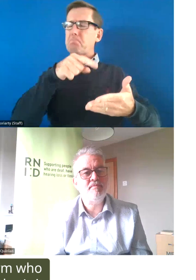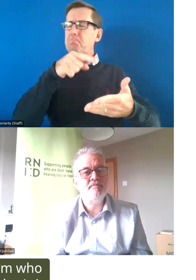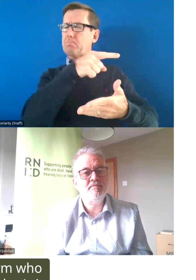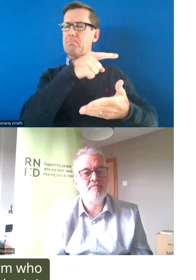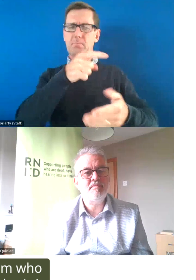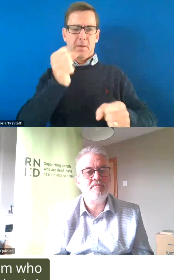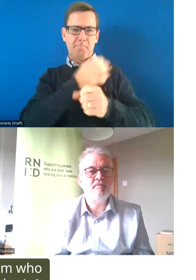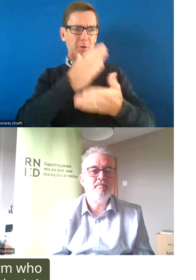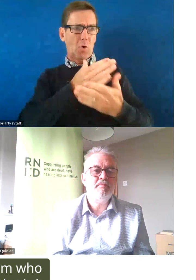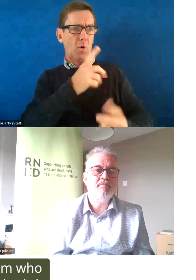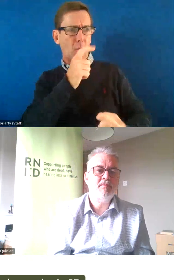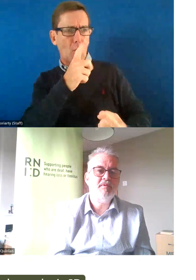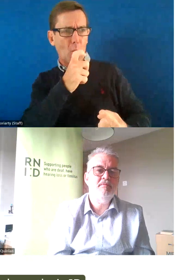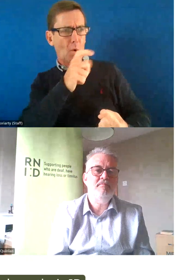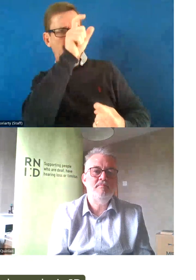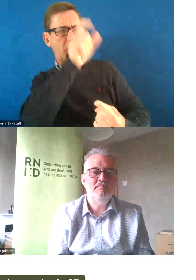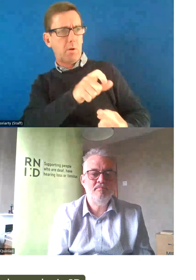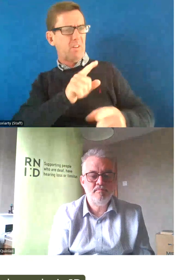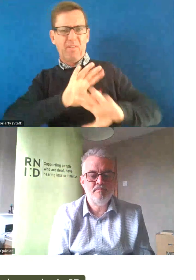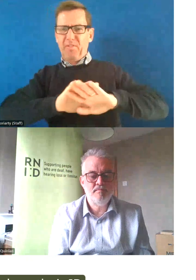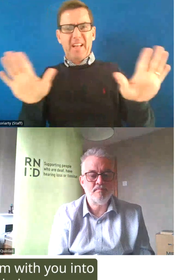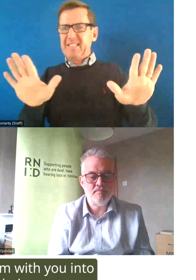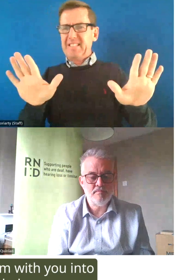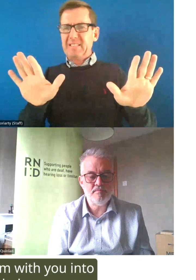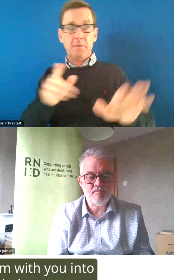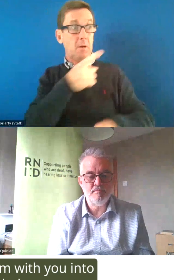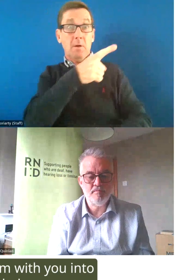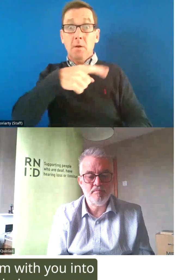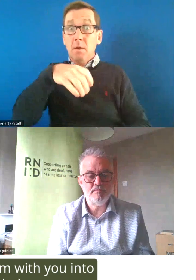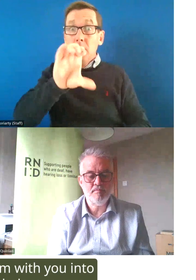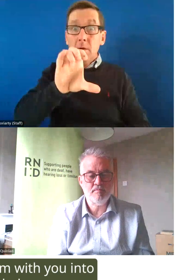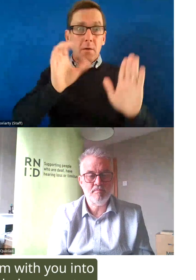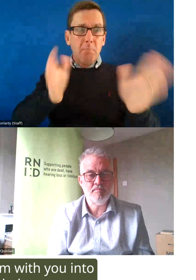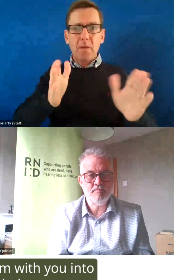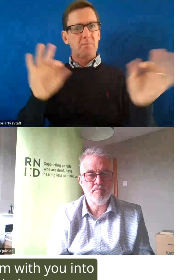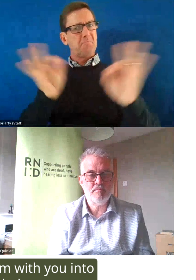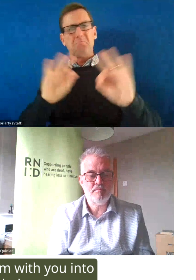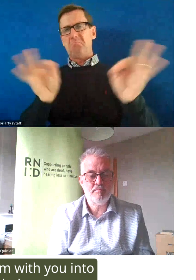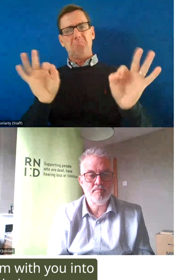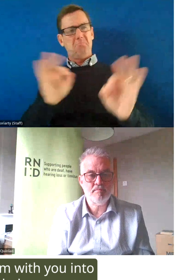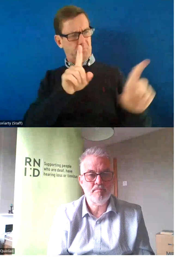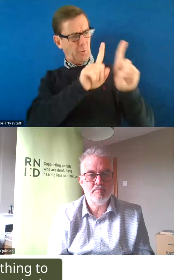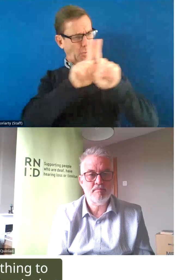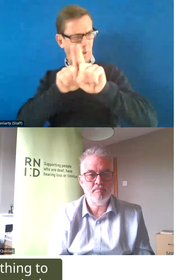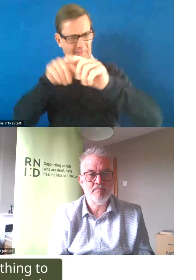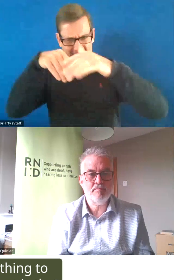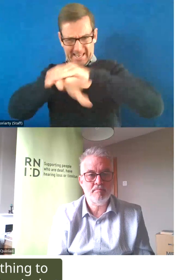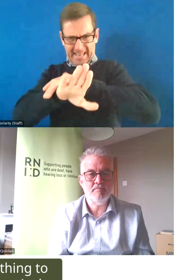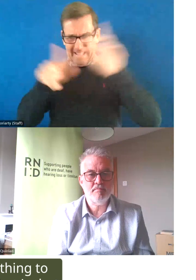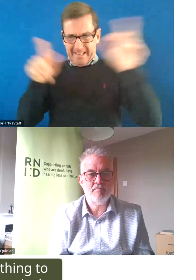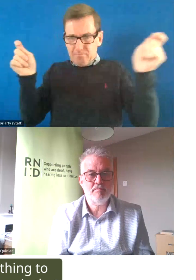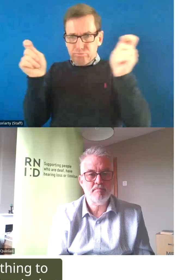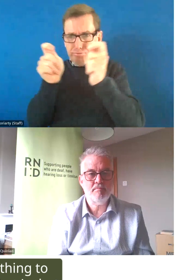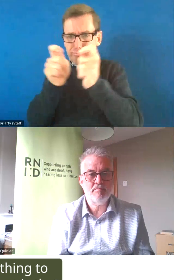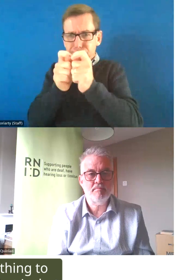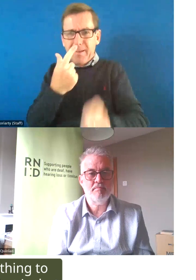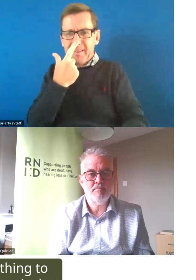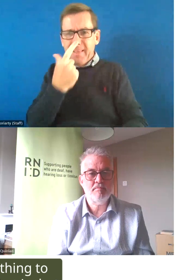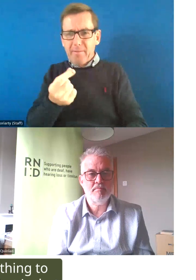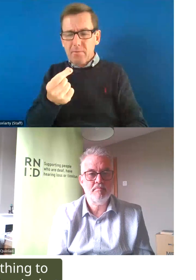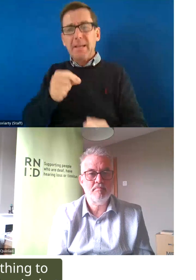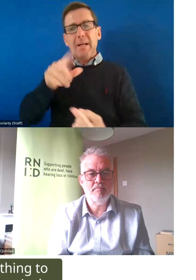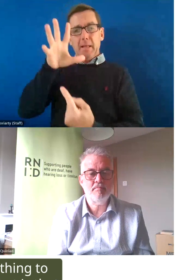who they are, and that's it. They don't need to show their ID, and you can take them with you into the polling booth to help you vote. But the main thing